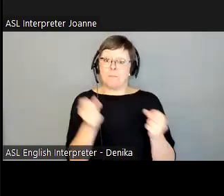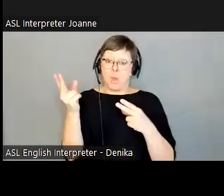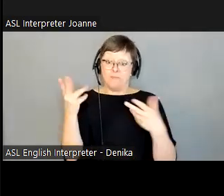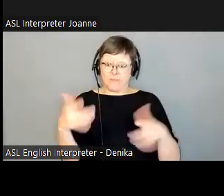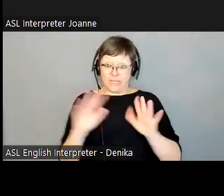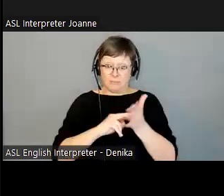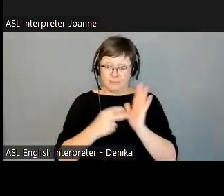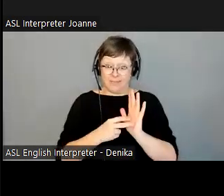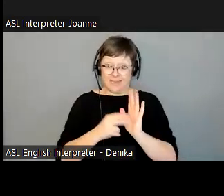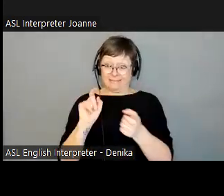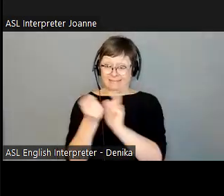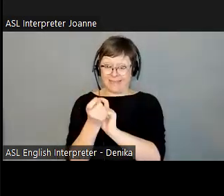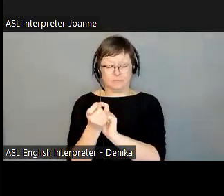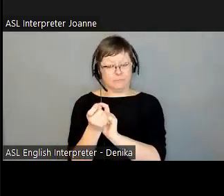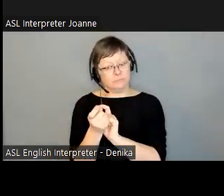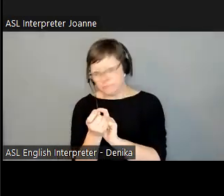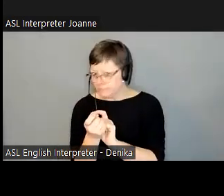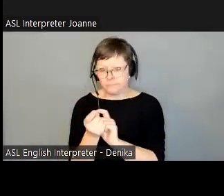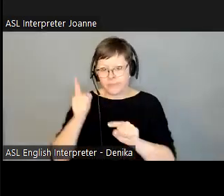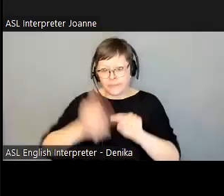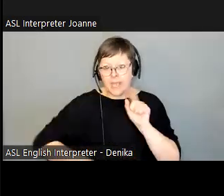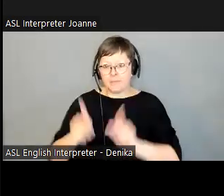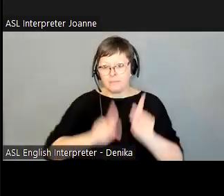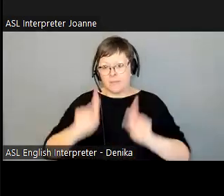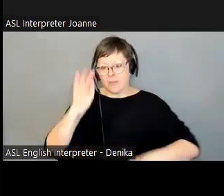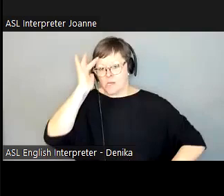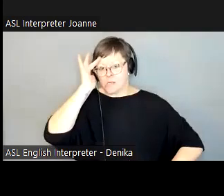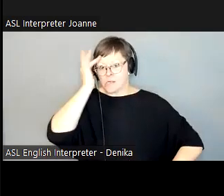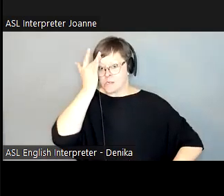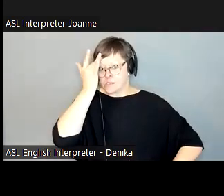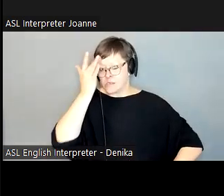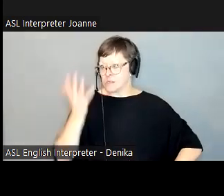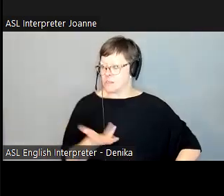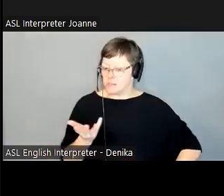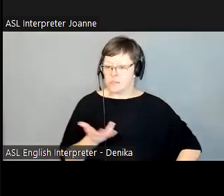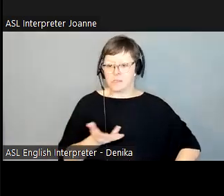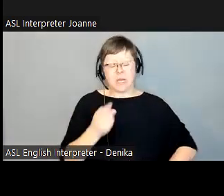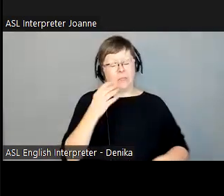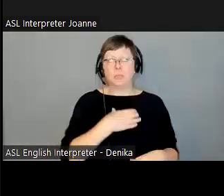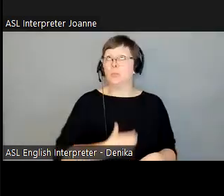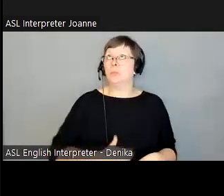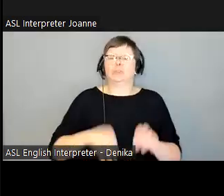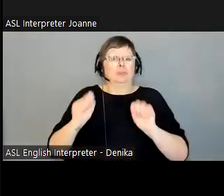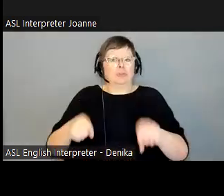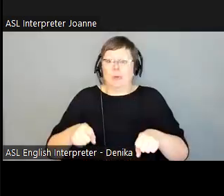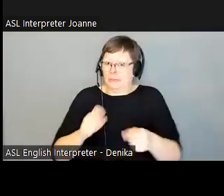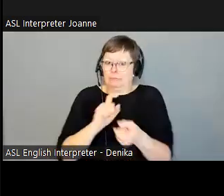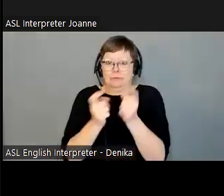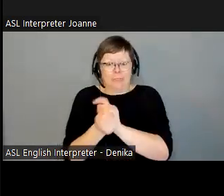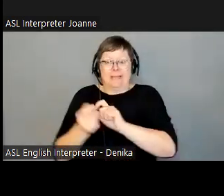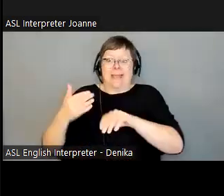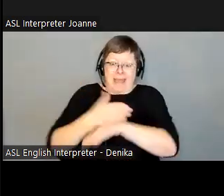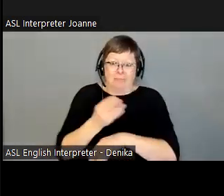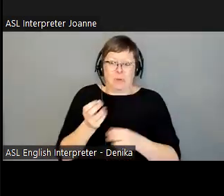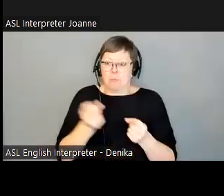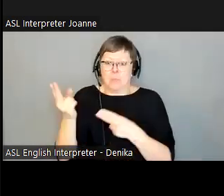is the bane of most people's existence. And I really wish that they would come up with that feature or enable it, but